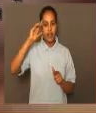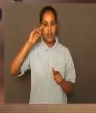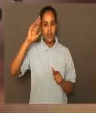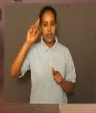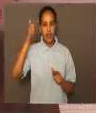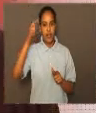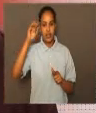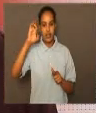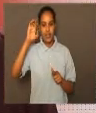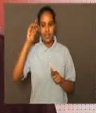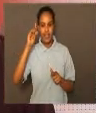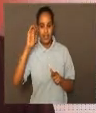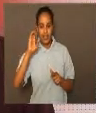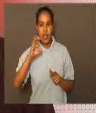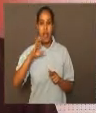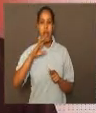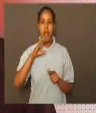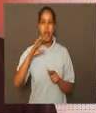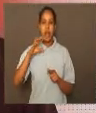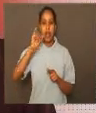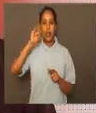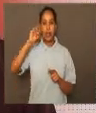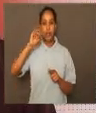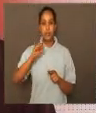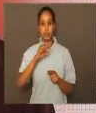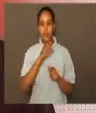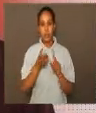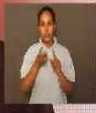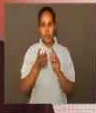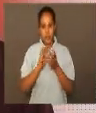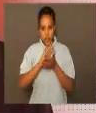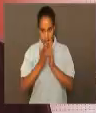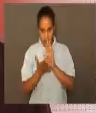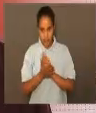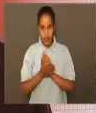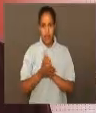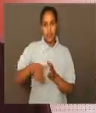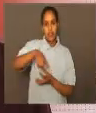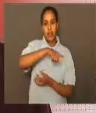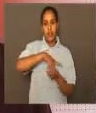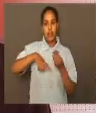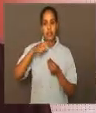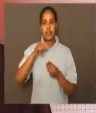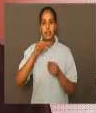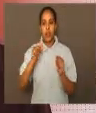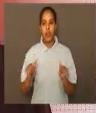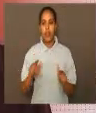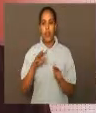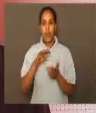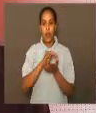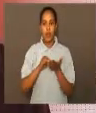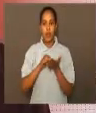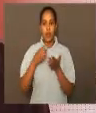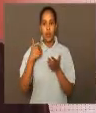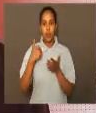ions. Thus, when a solute particle becomes surrounded by solvent